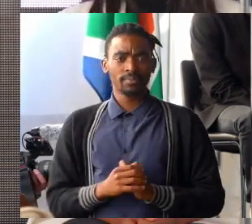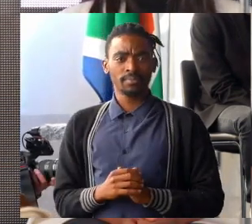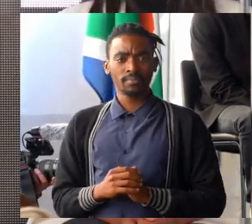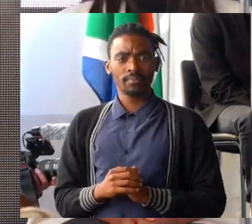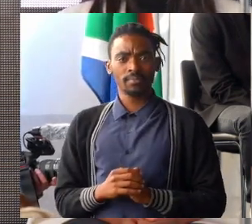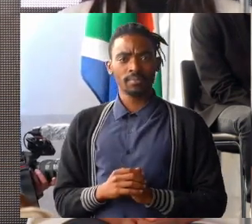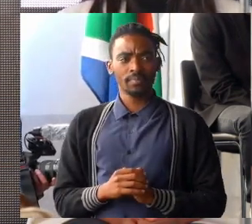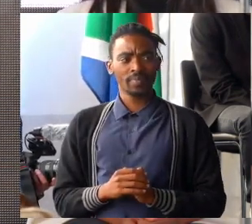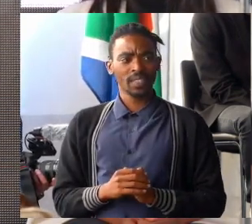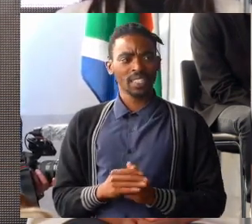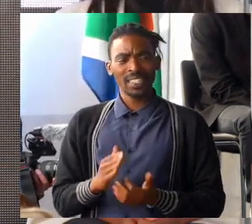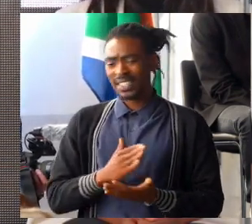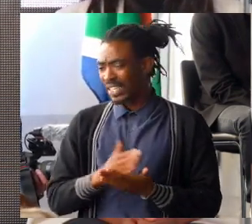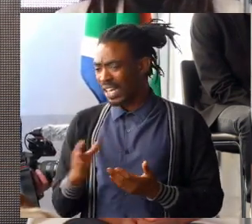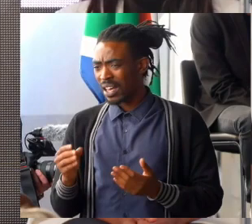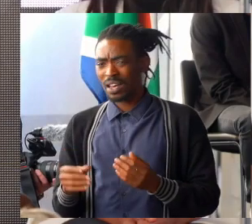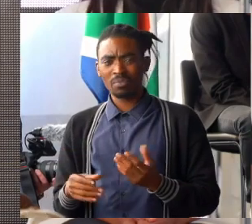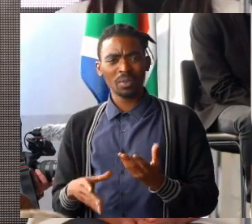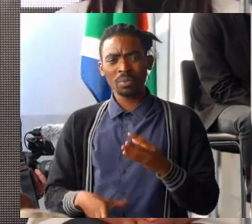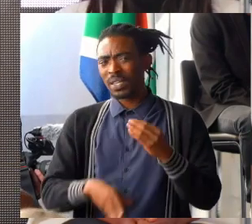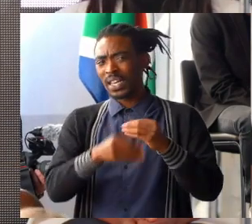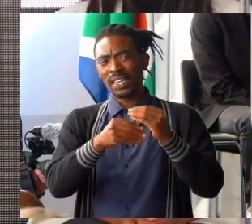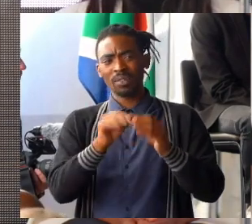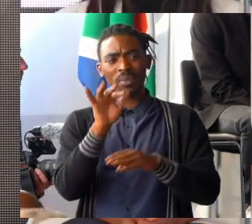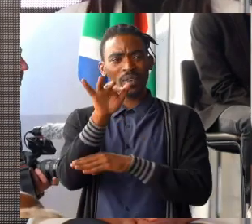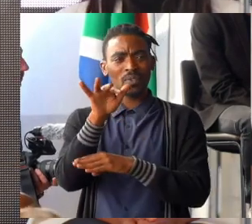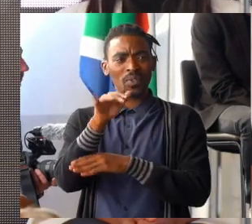Some of it has been stuffed with foreign currency.